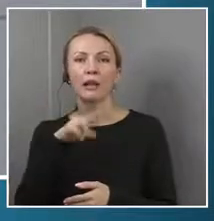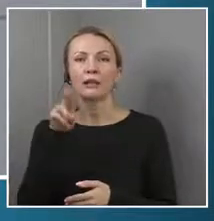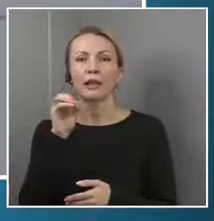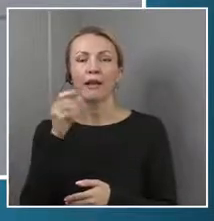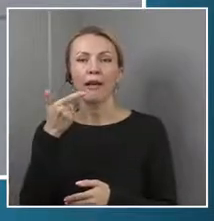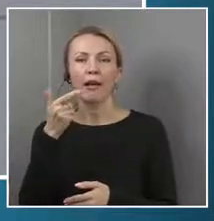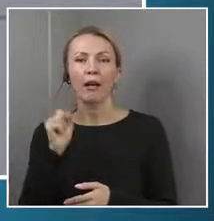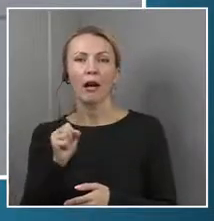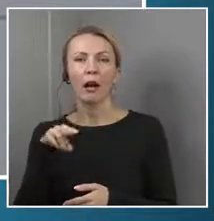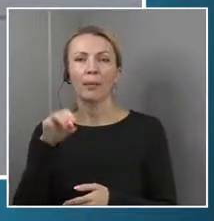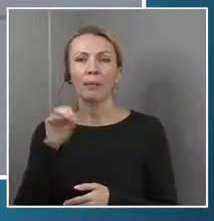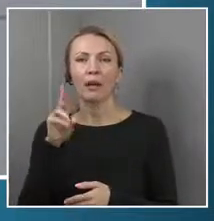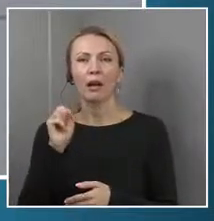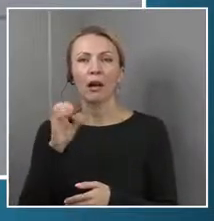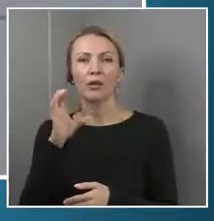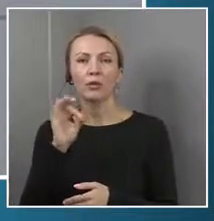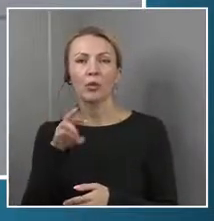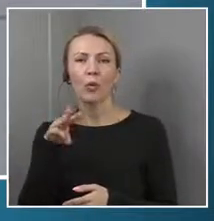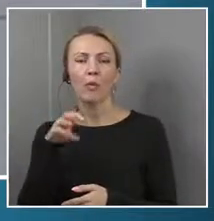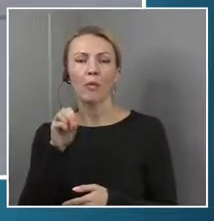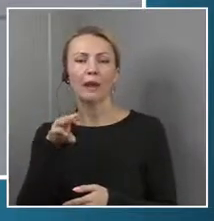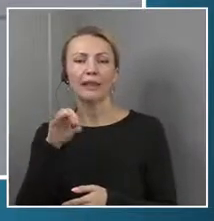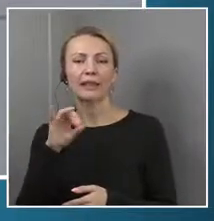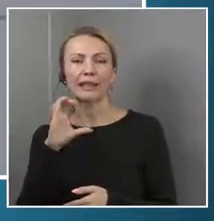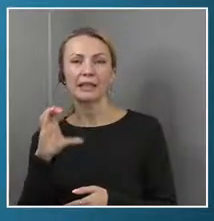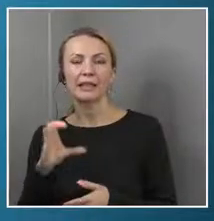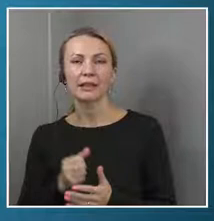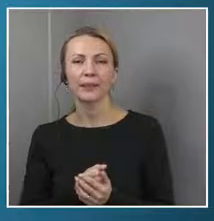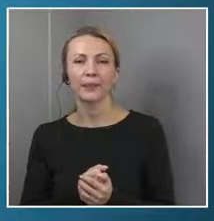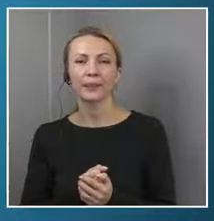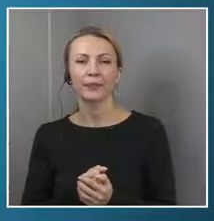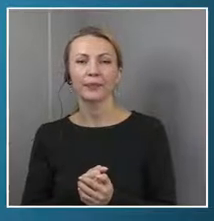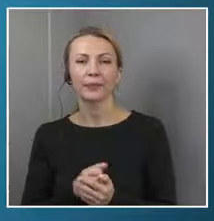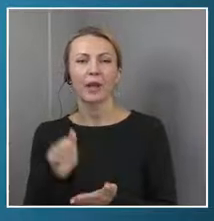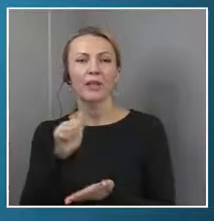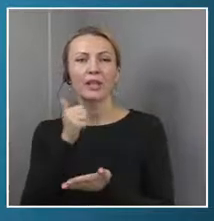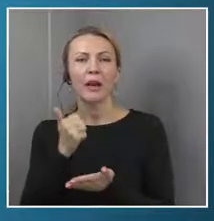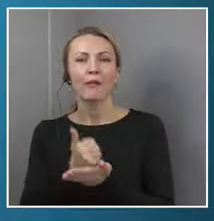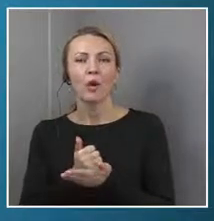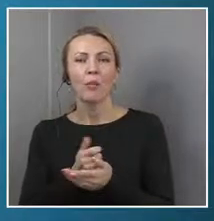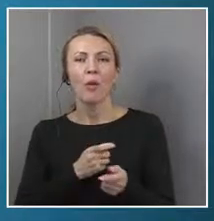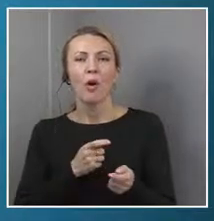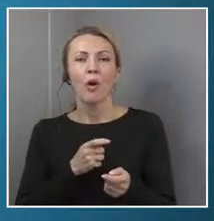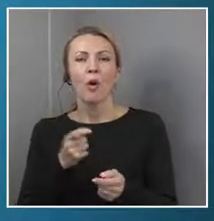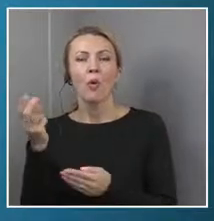specialize on Chagall, Klimt, Degas, Picasso, Matisse.